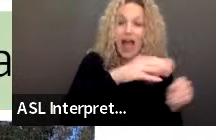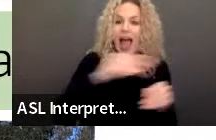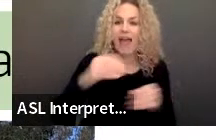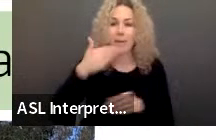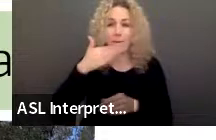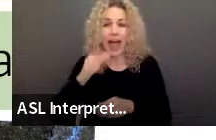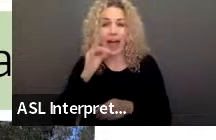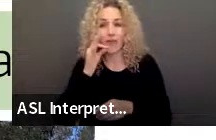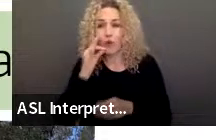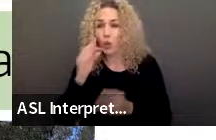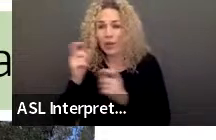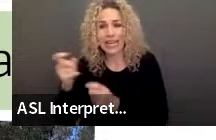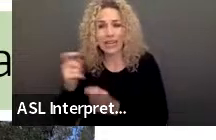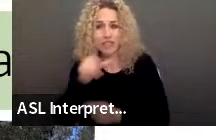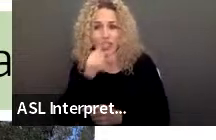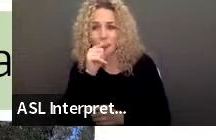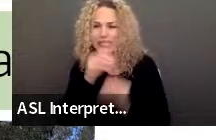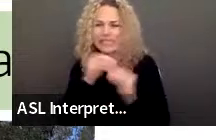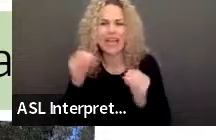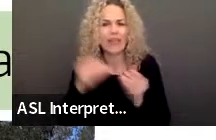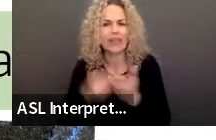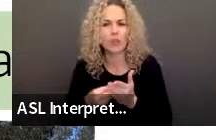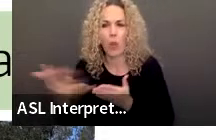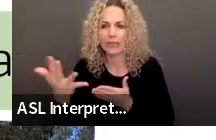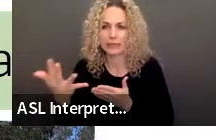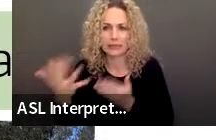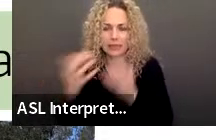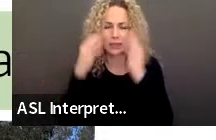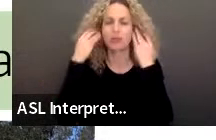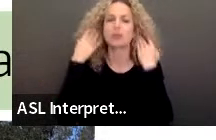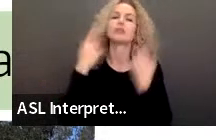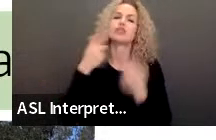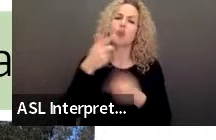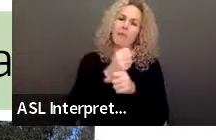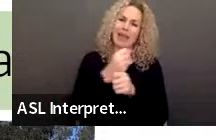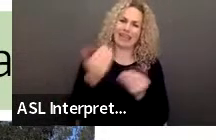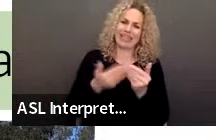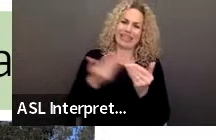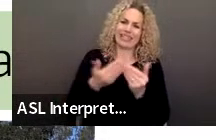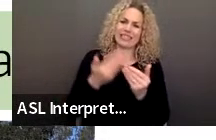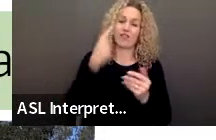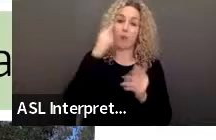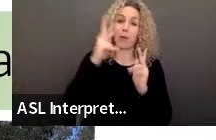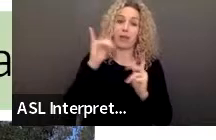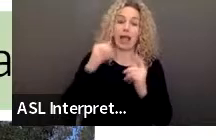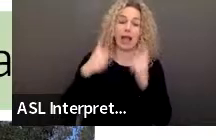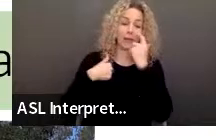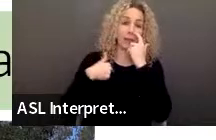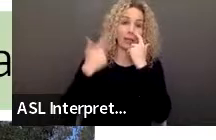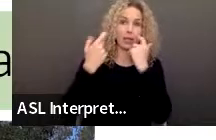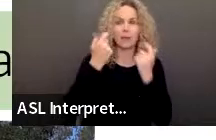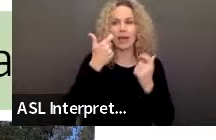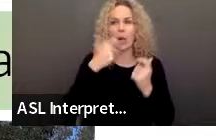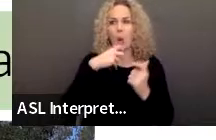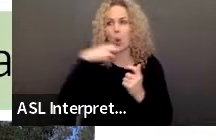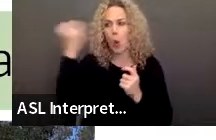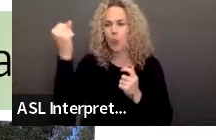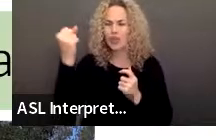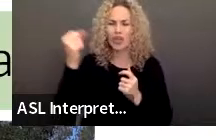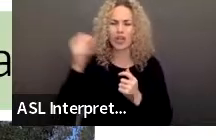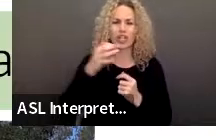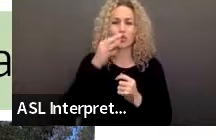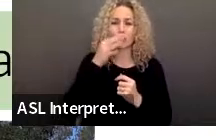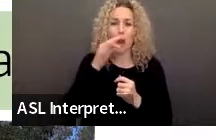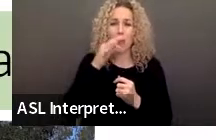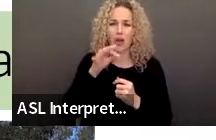this cart allowed us to make it easier for people, including people like myself who are a little bit older. And, strawberries